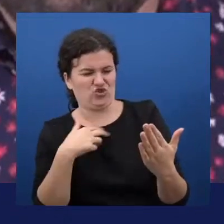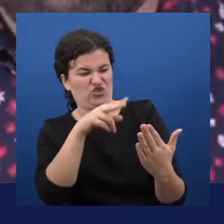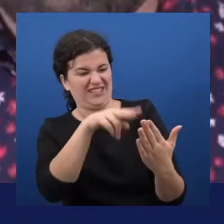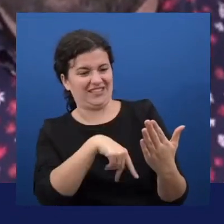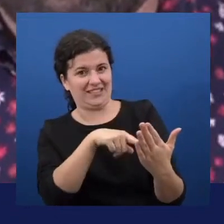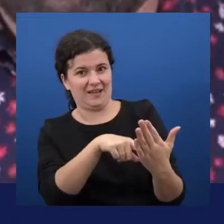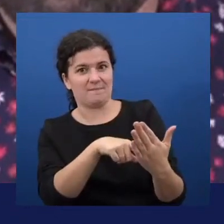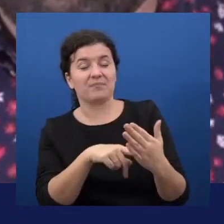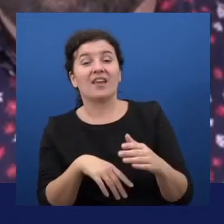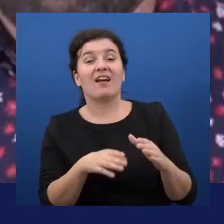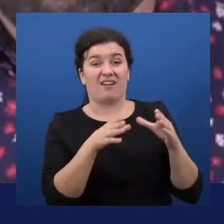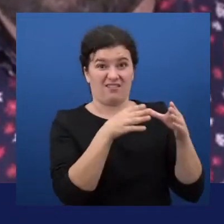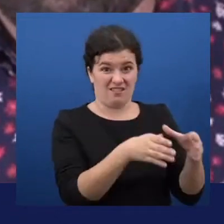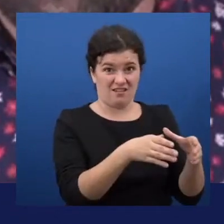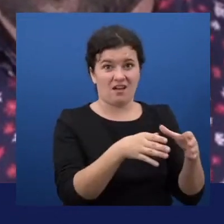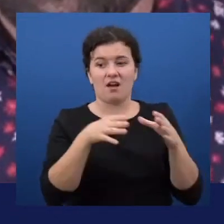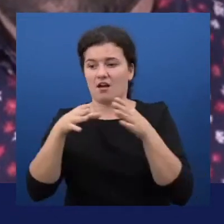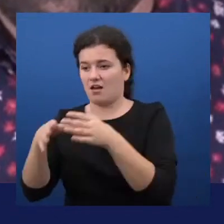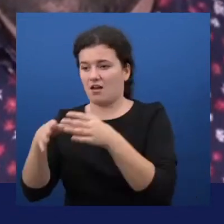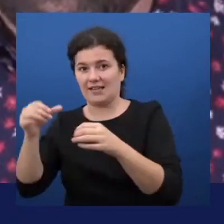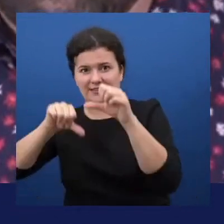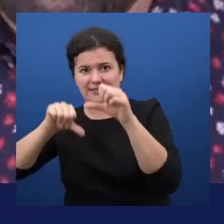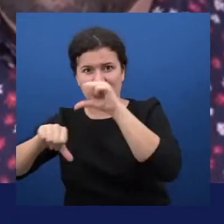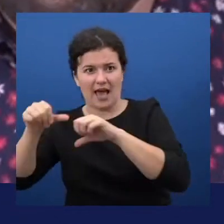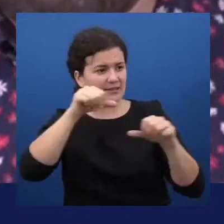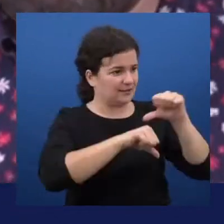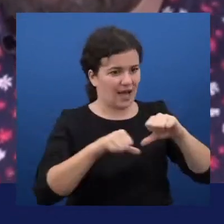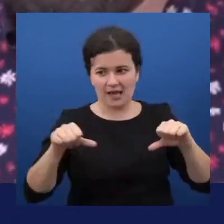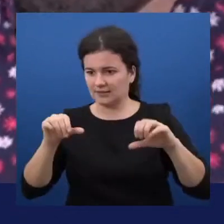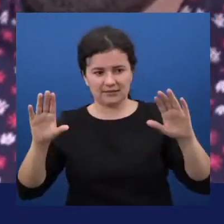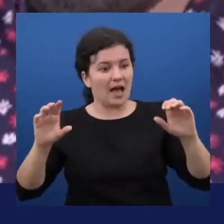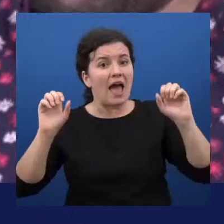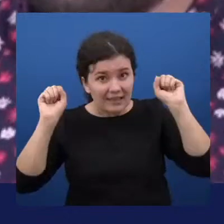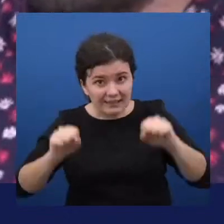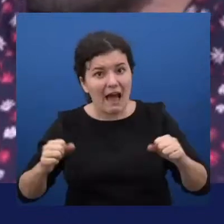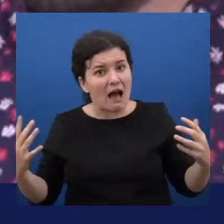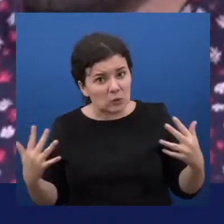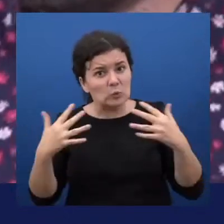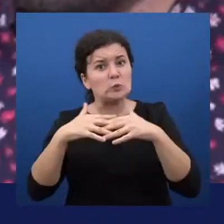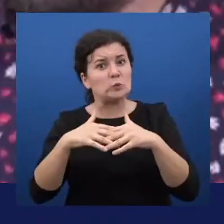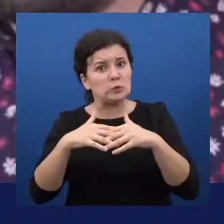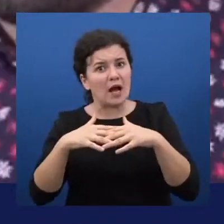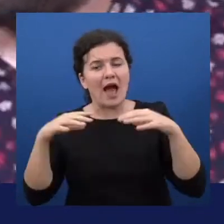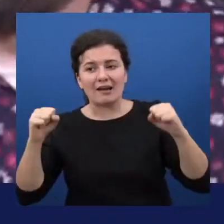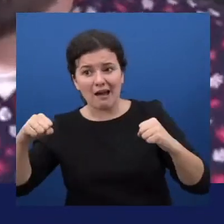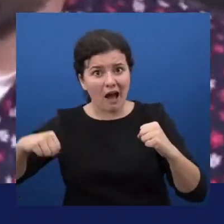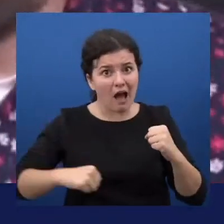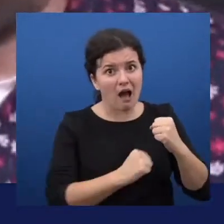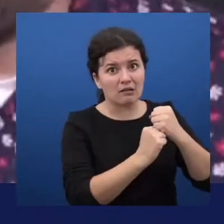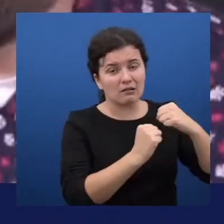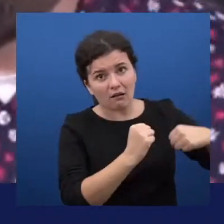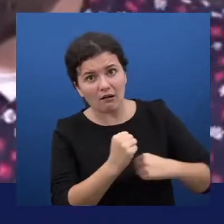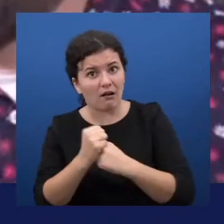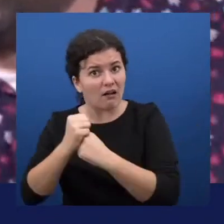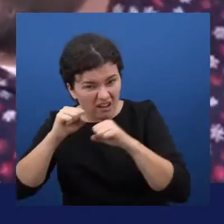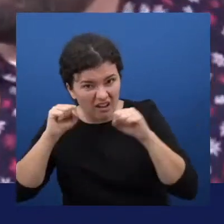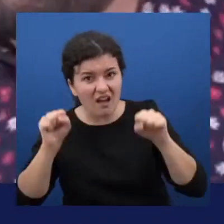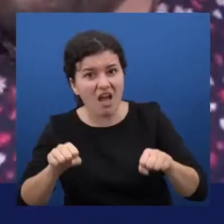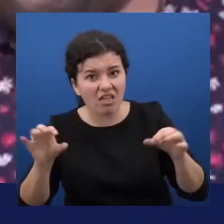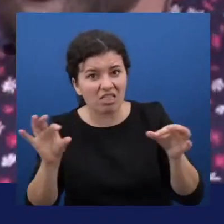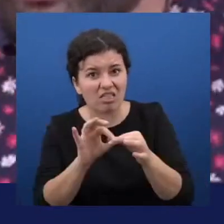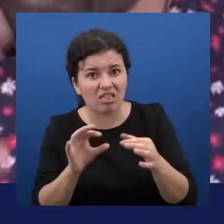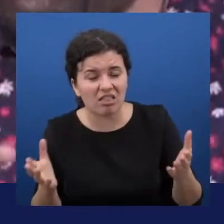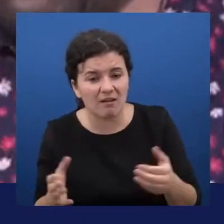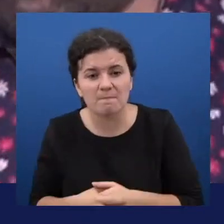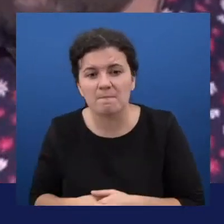disciplines feed against each other ultimately, or could feed against each other ultimately, to help them both be better. Here's the kicker. People don't know this, but when